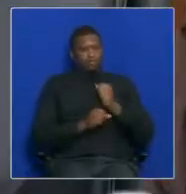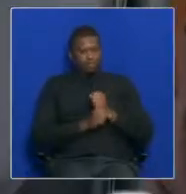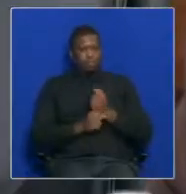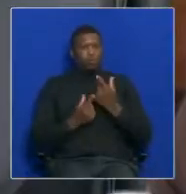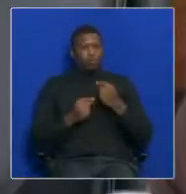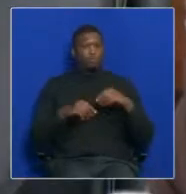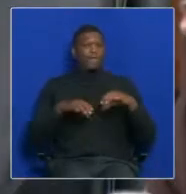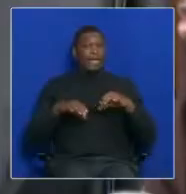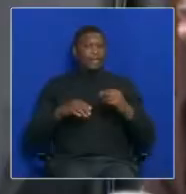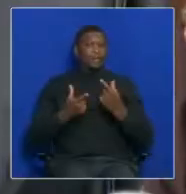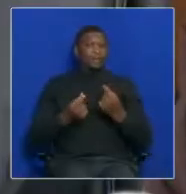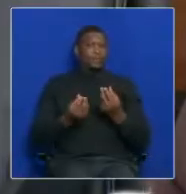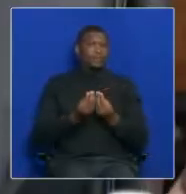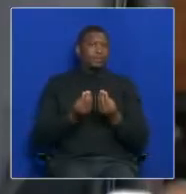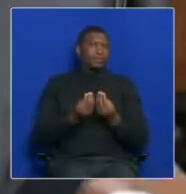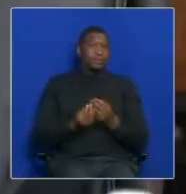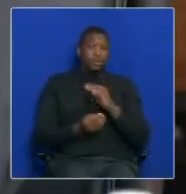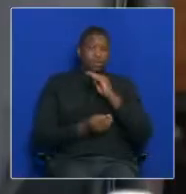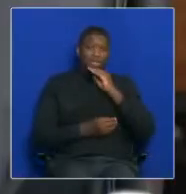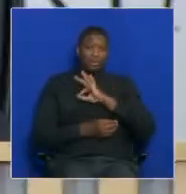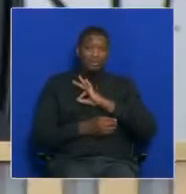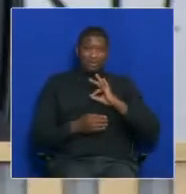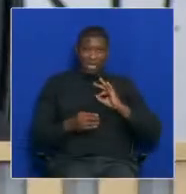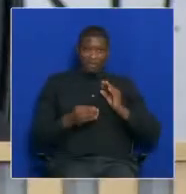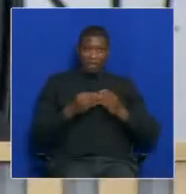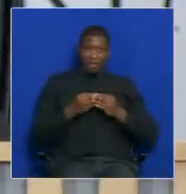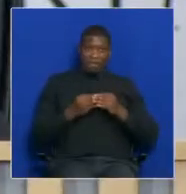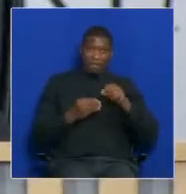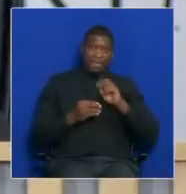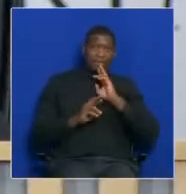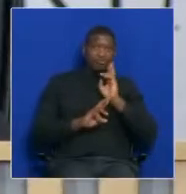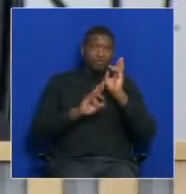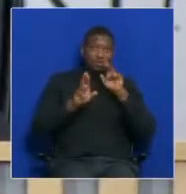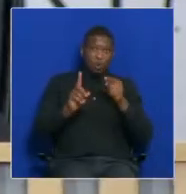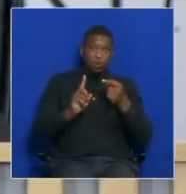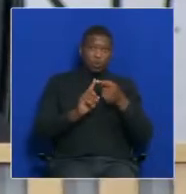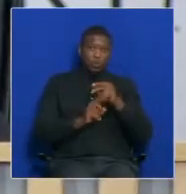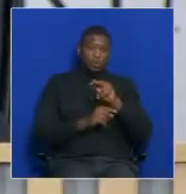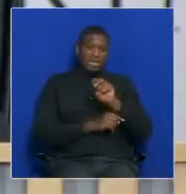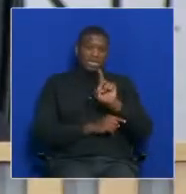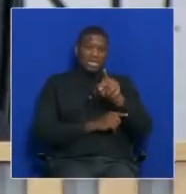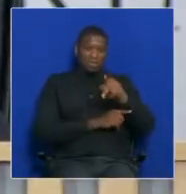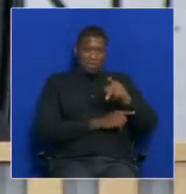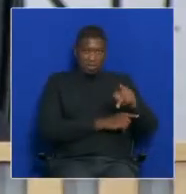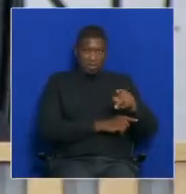essentially, employees would have to report to the NDPP. Yes.